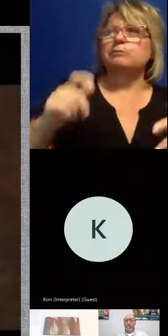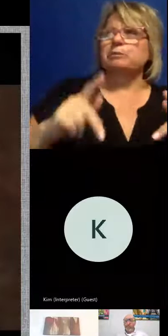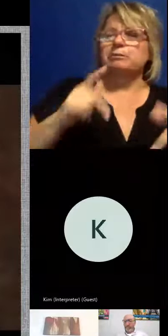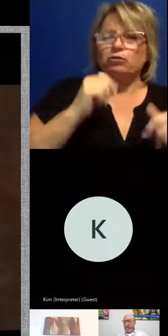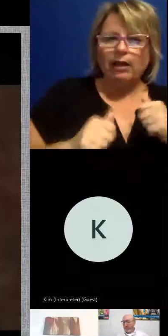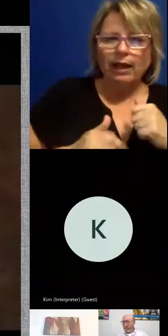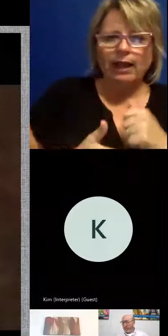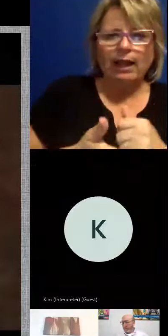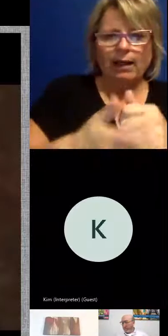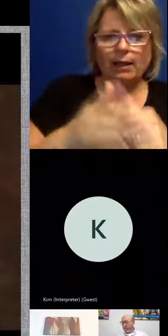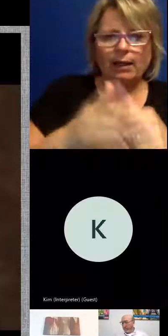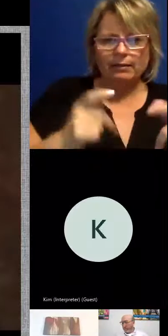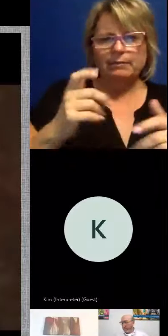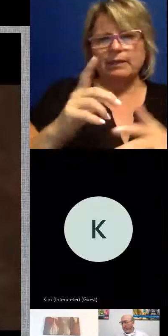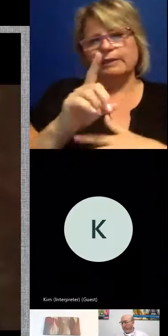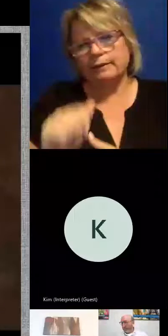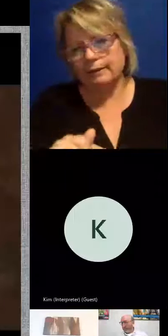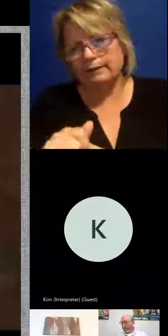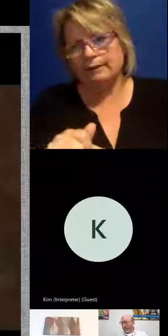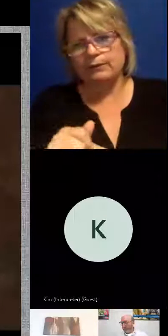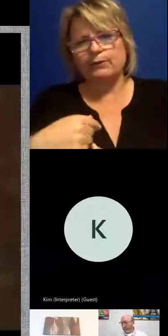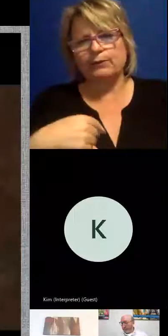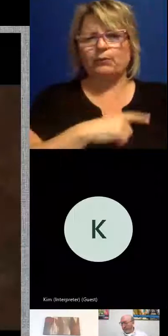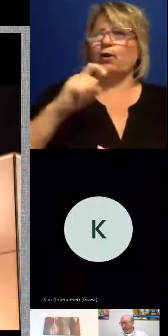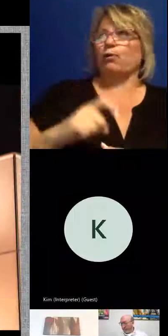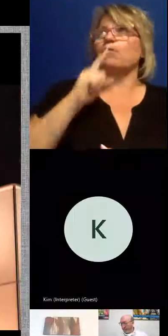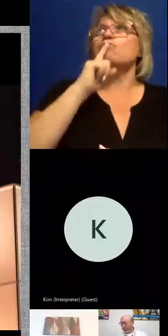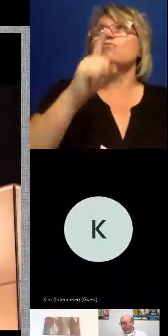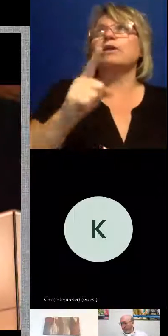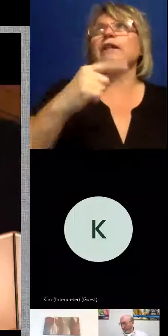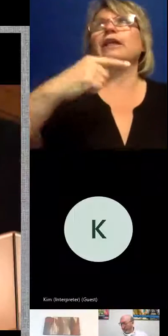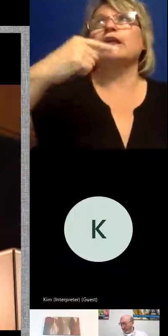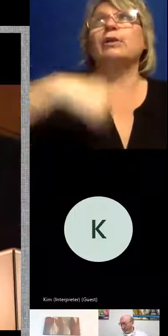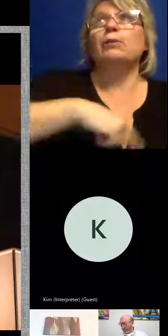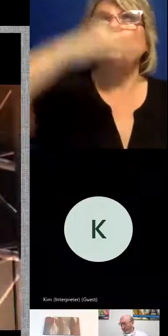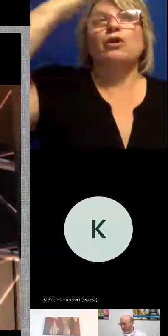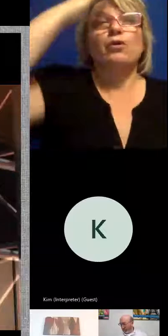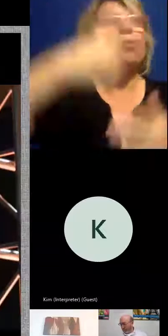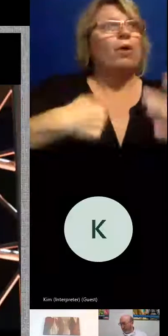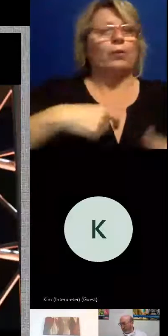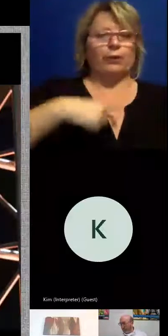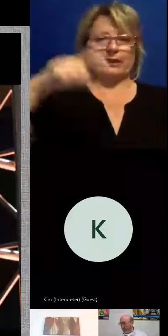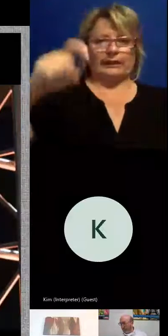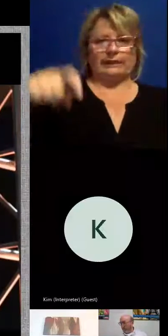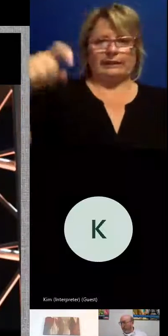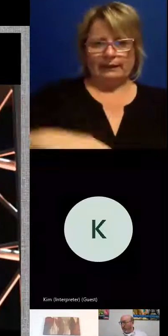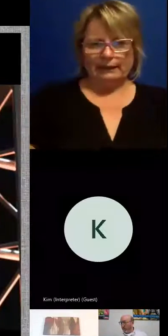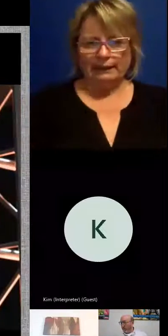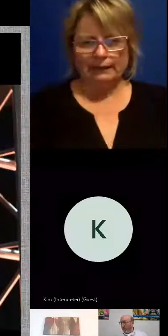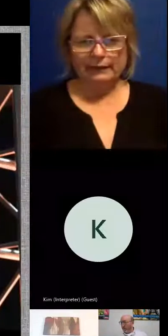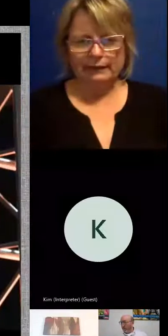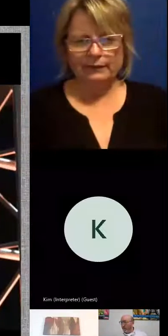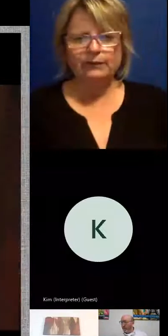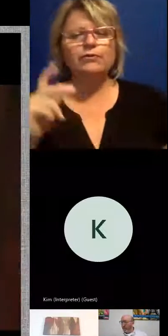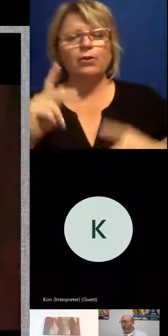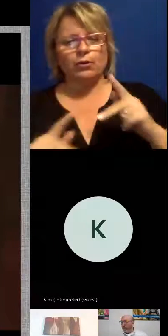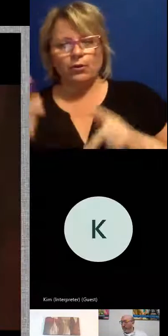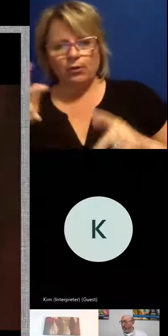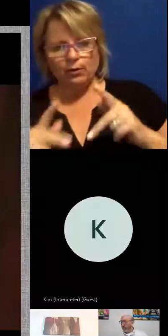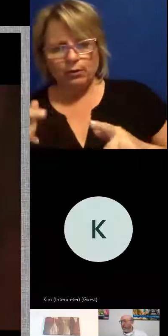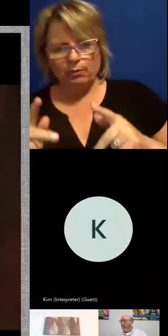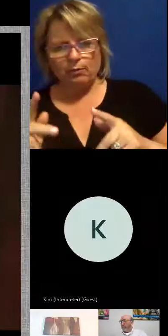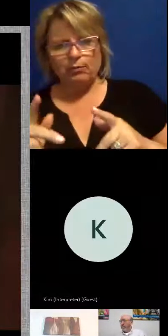with various kinds of disabilities, we're the ones who really know what we need. For years, the voices of people with intellectual disability were never